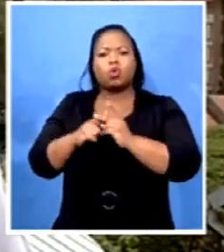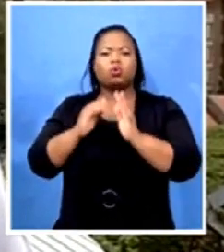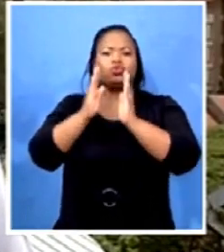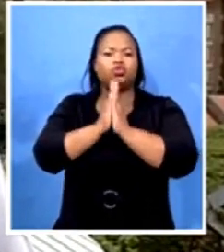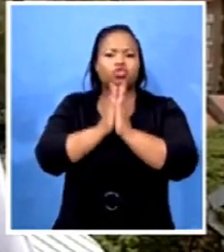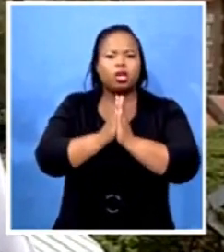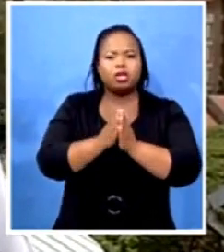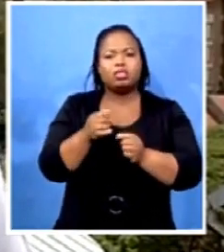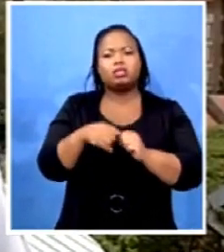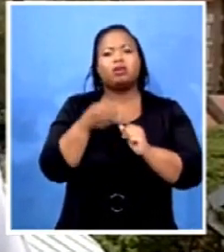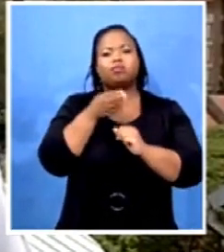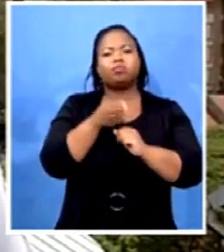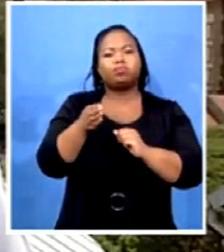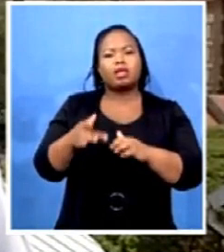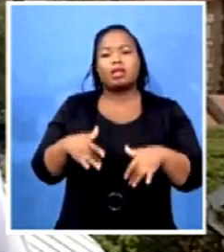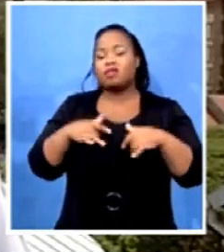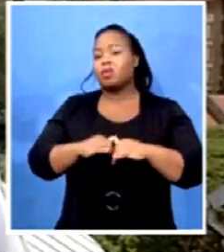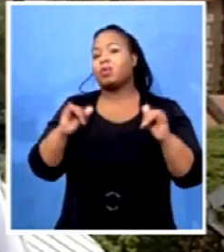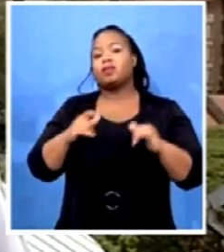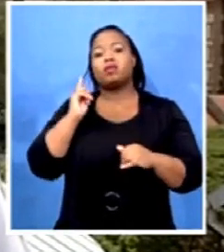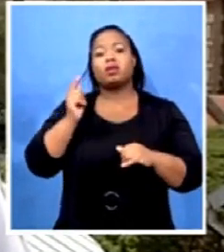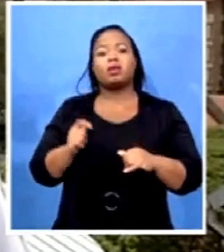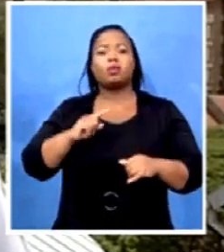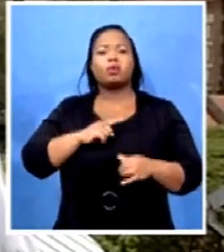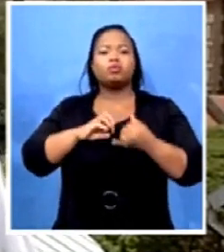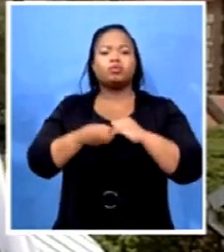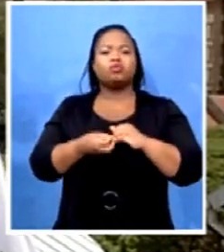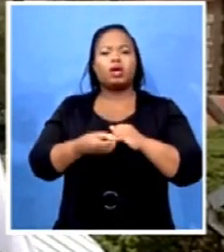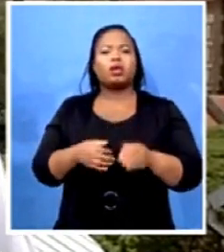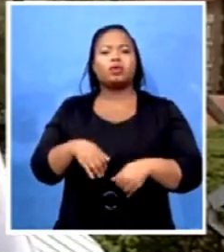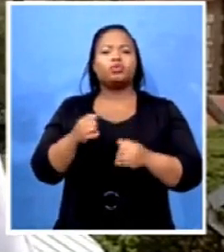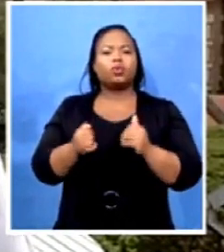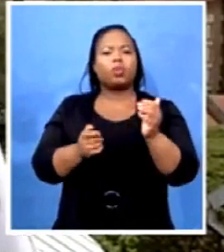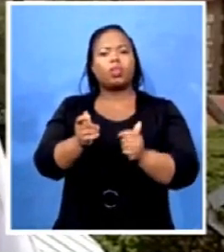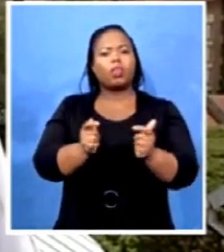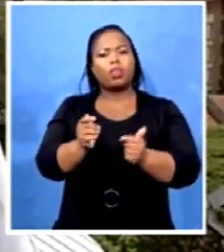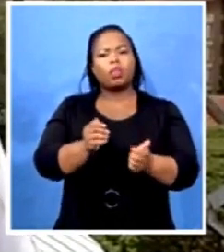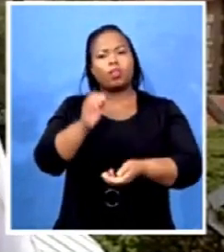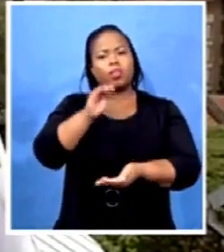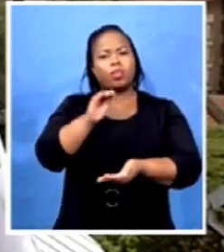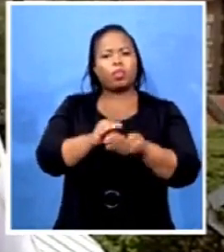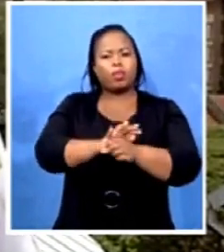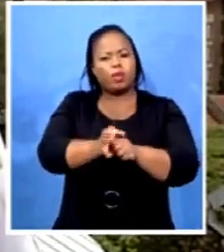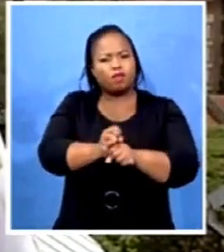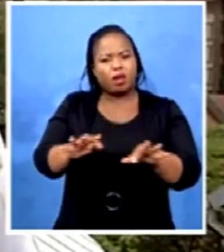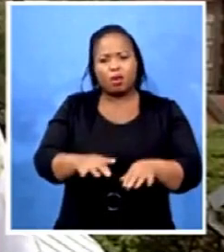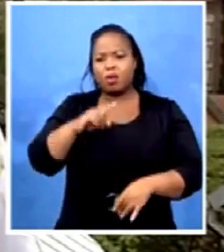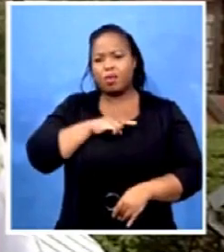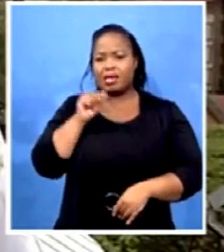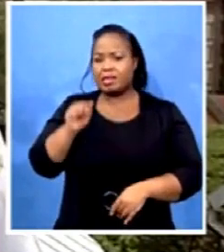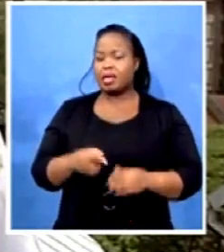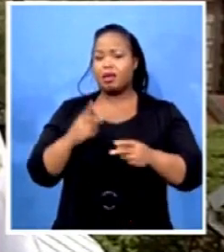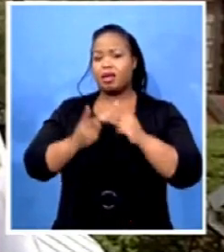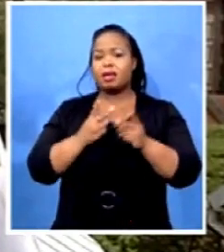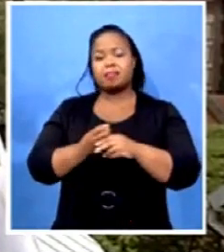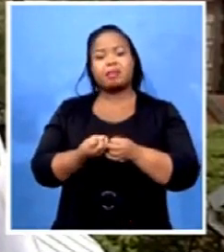is trying to contain the effects or the spread of COVID-19, because then in these cases there have been no issues of social